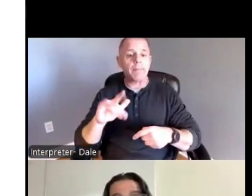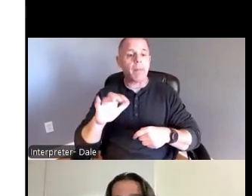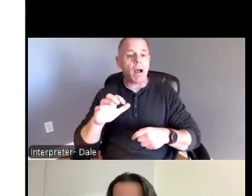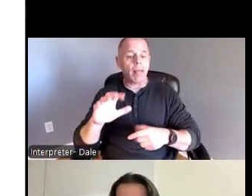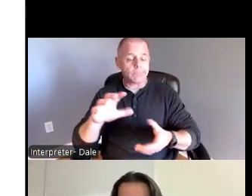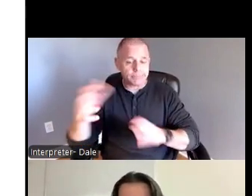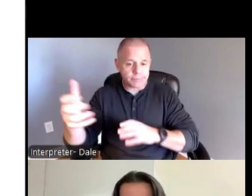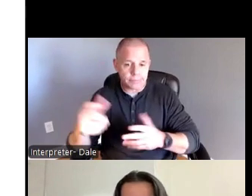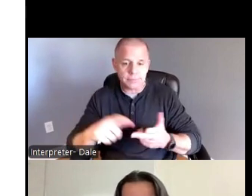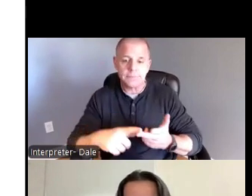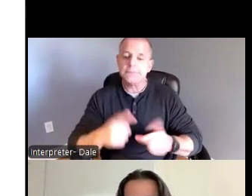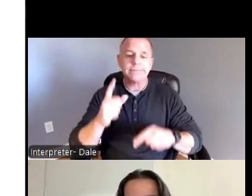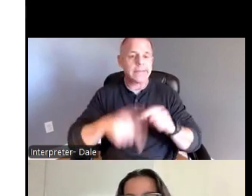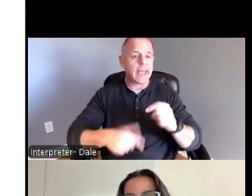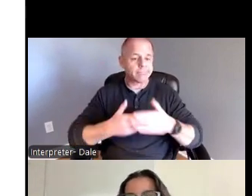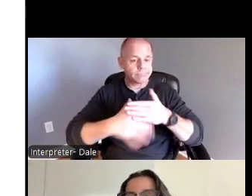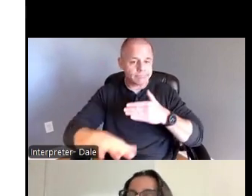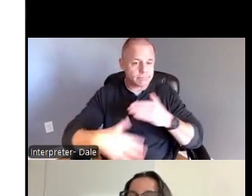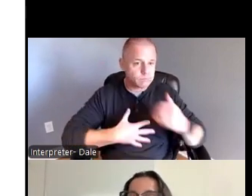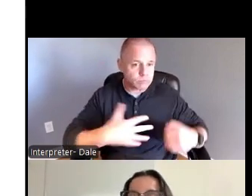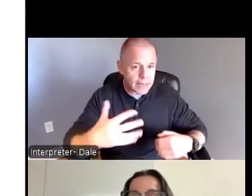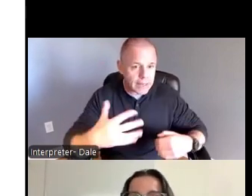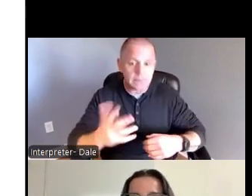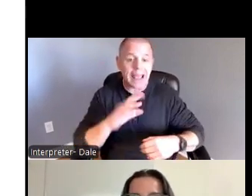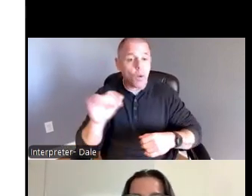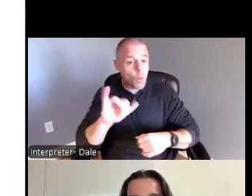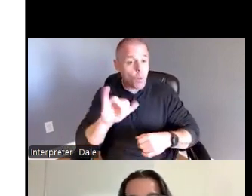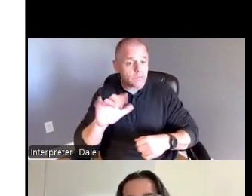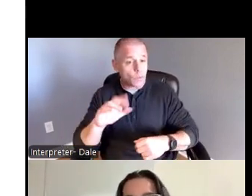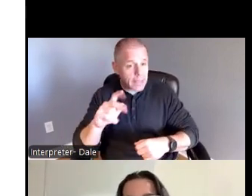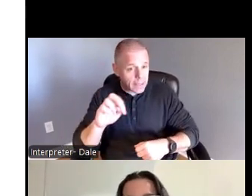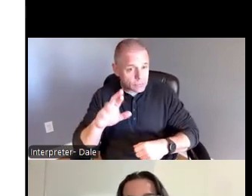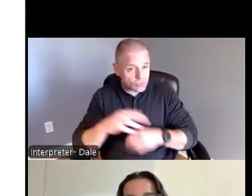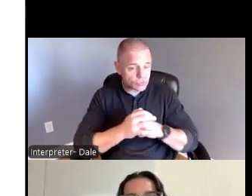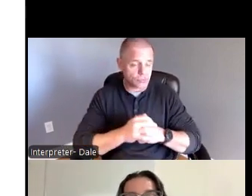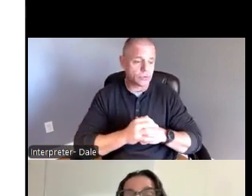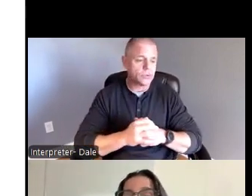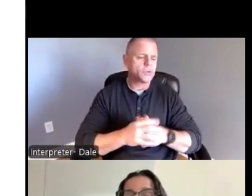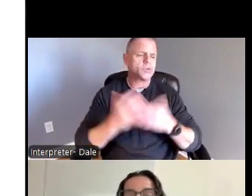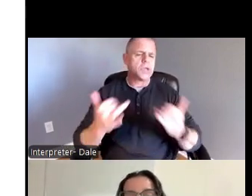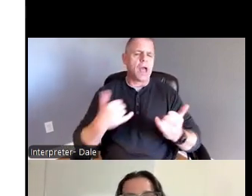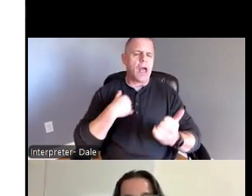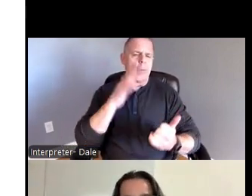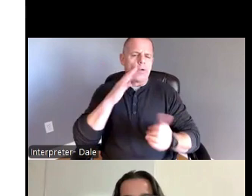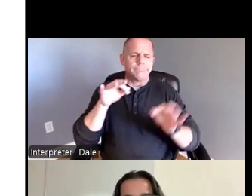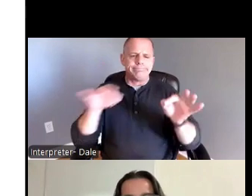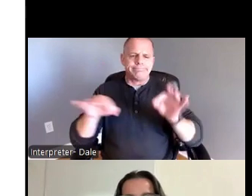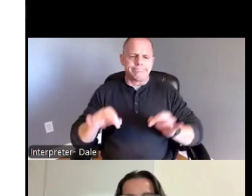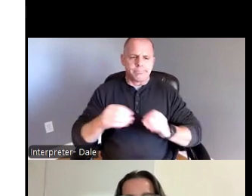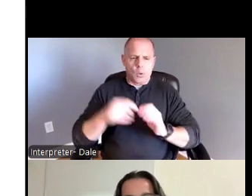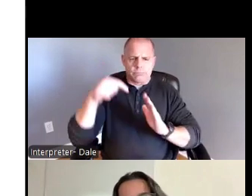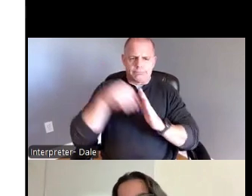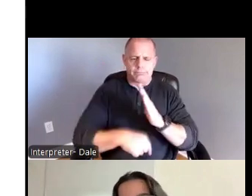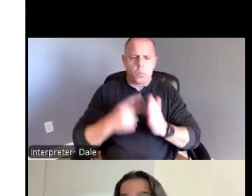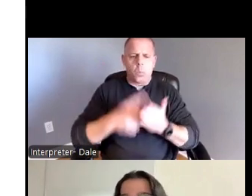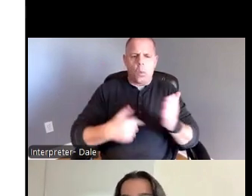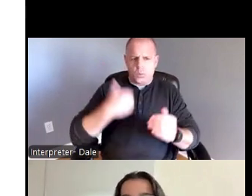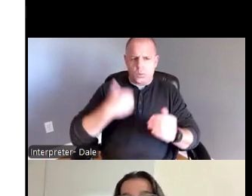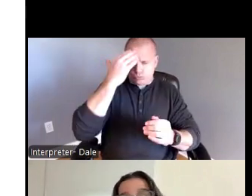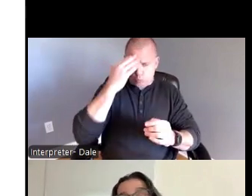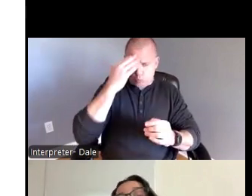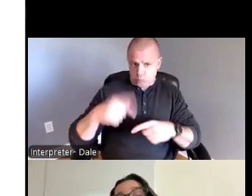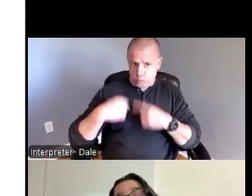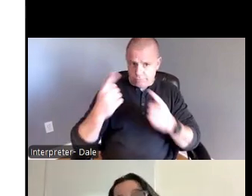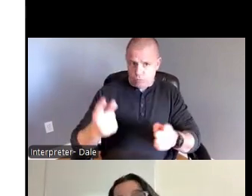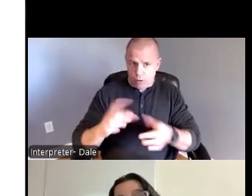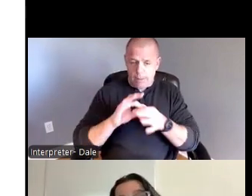disorders, and also cancer. So now I'll talk more about what we know so far about the impact